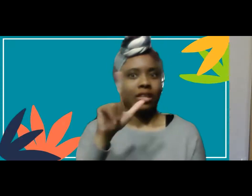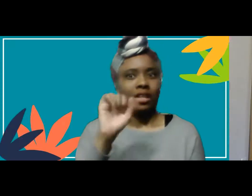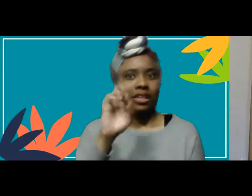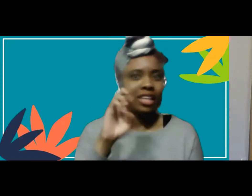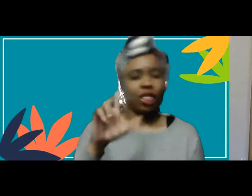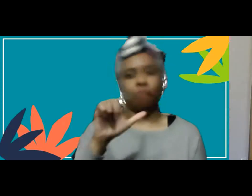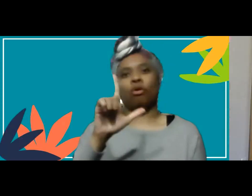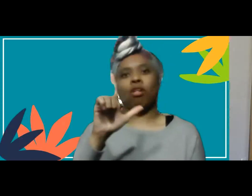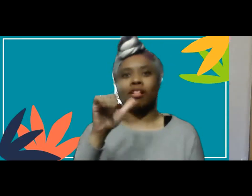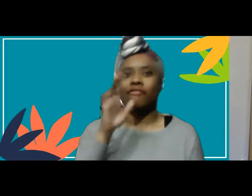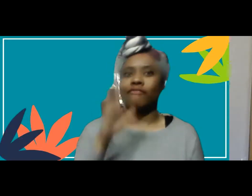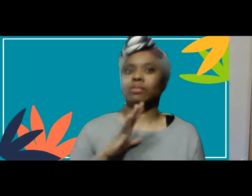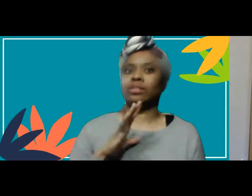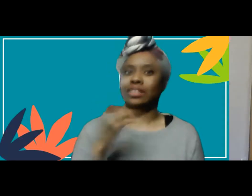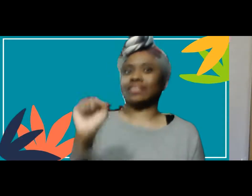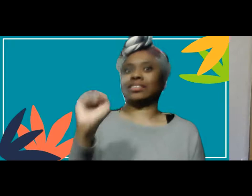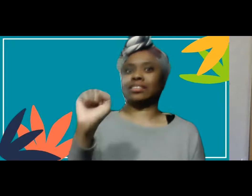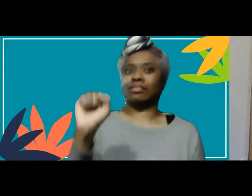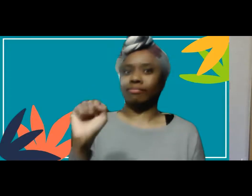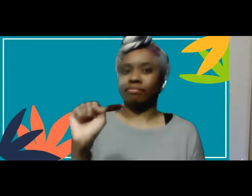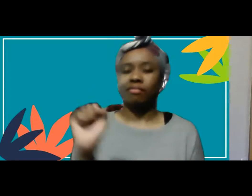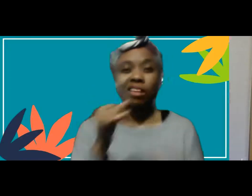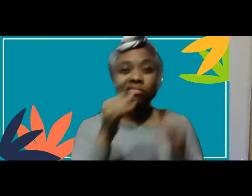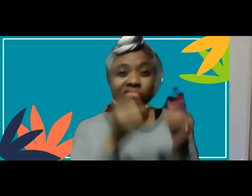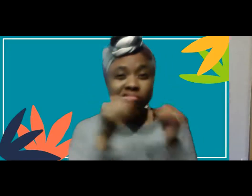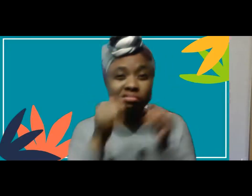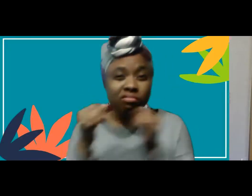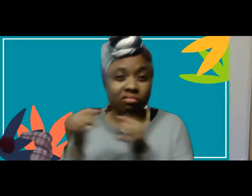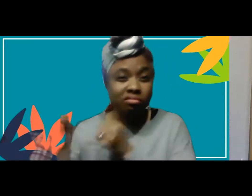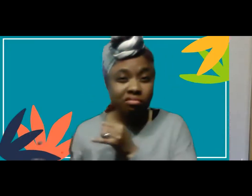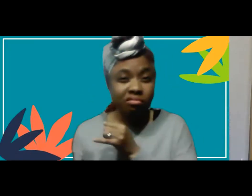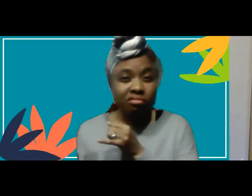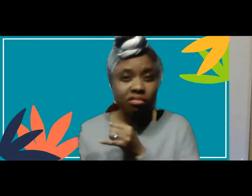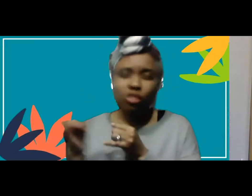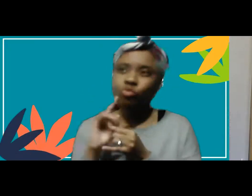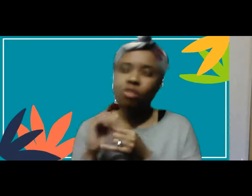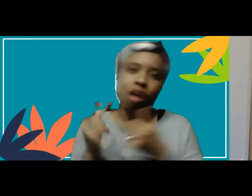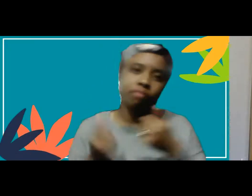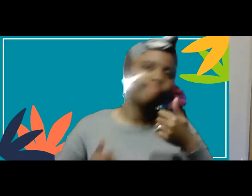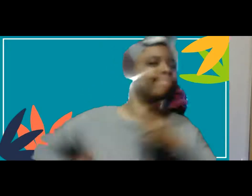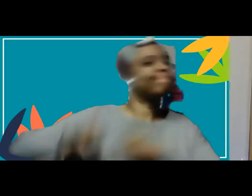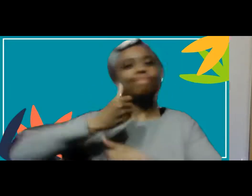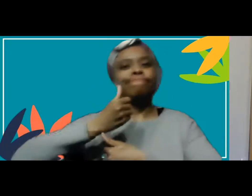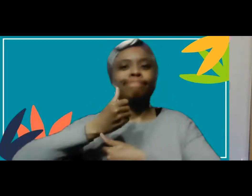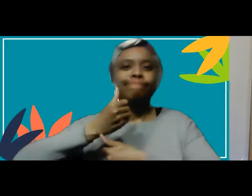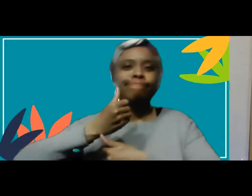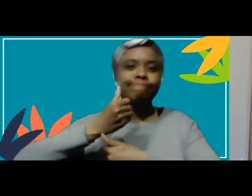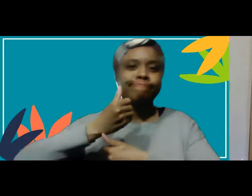know, this individualism that has really dominated our space here in women's